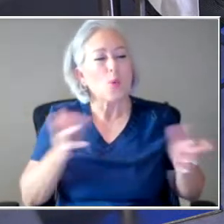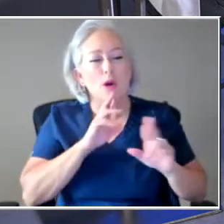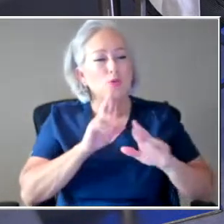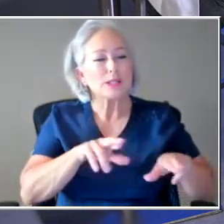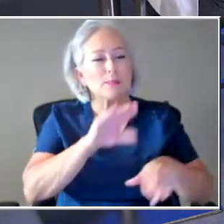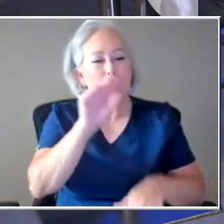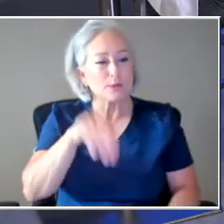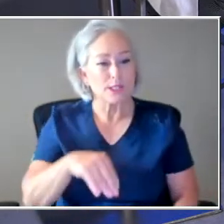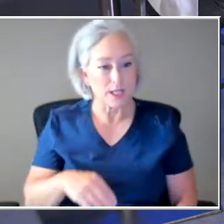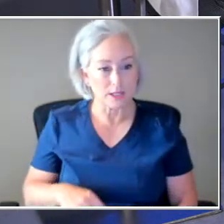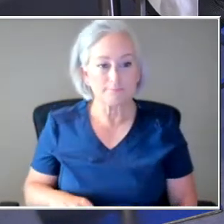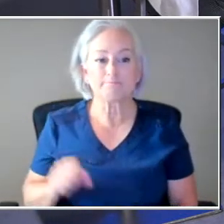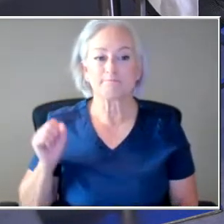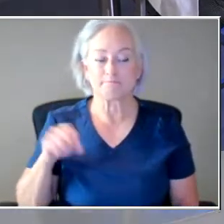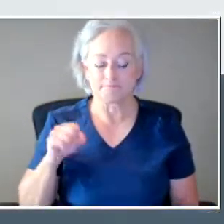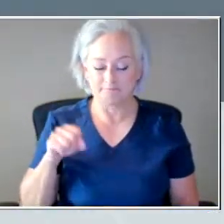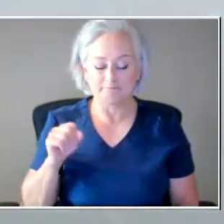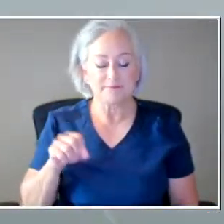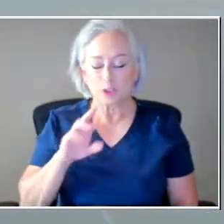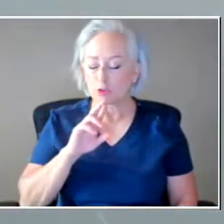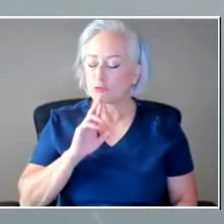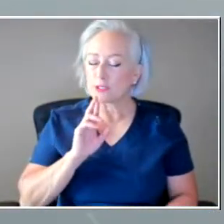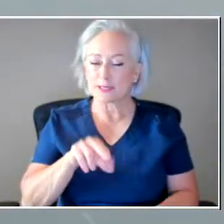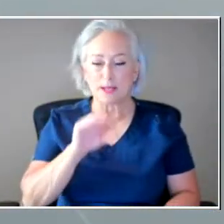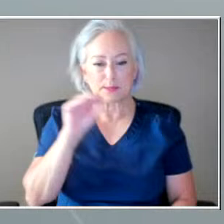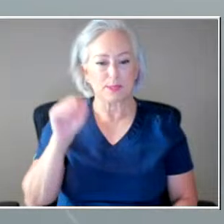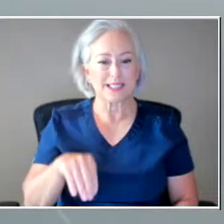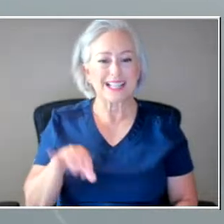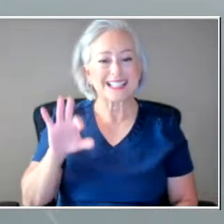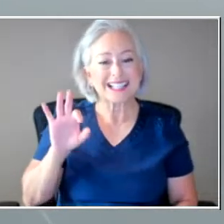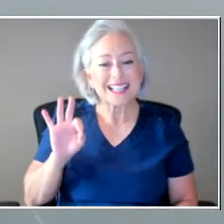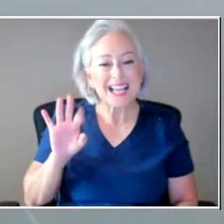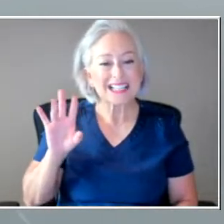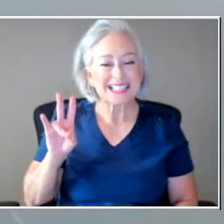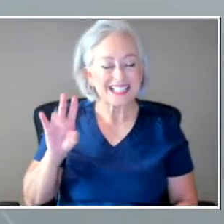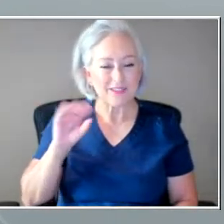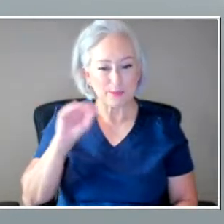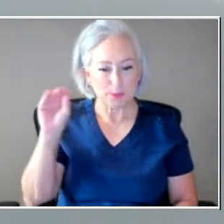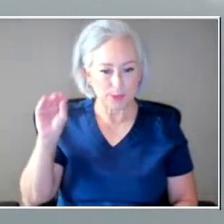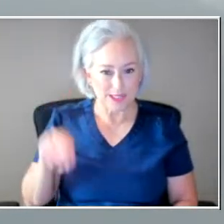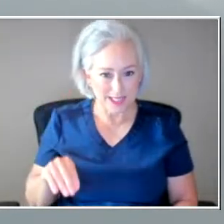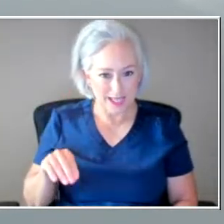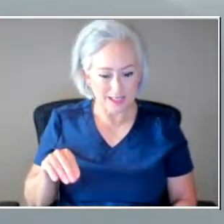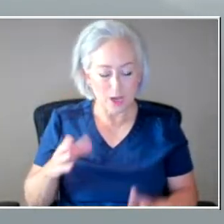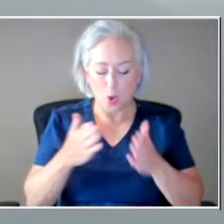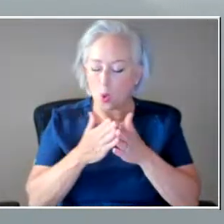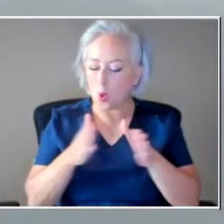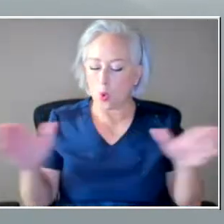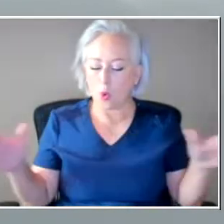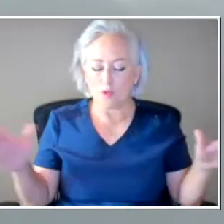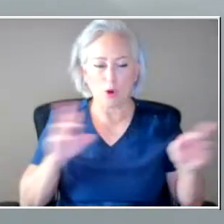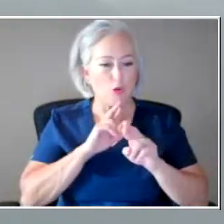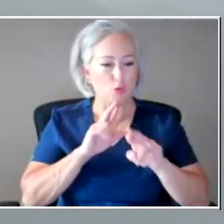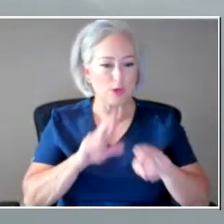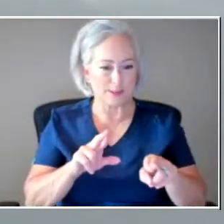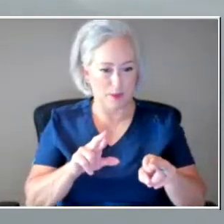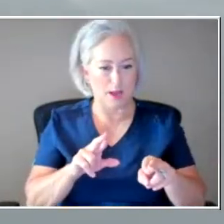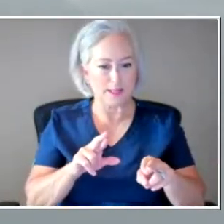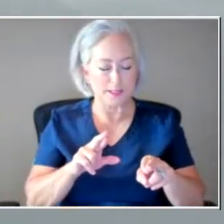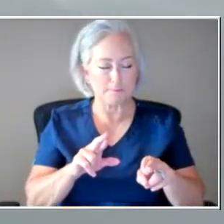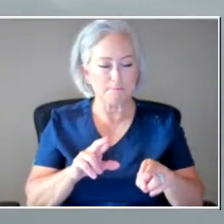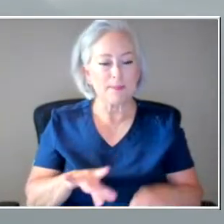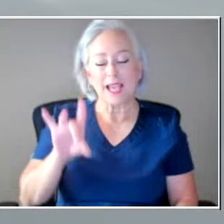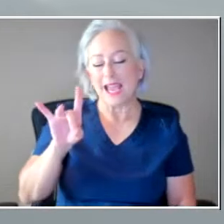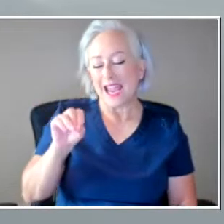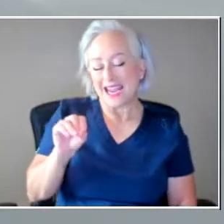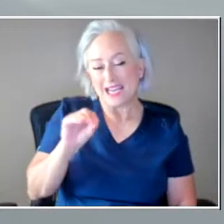rate, as Dr. Magwak alluded, is amazing. 97% overall response rate with more than 80% complete remission.